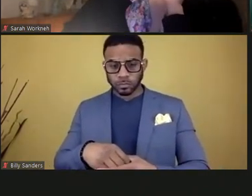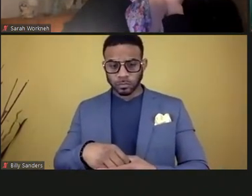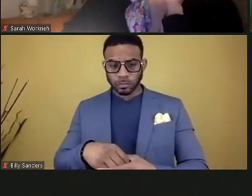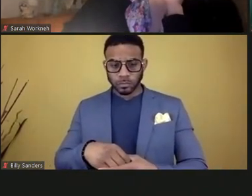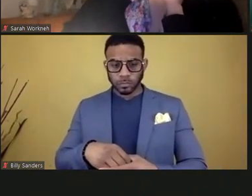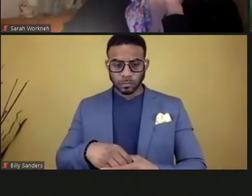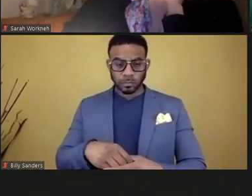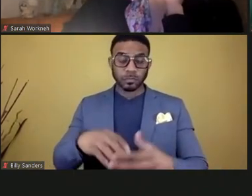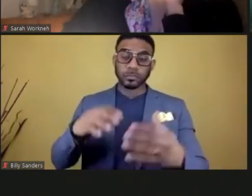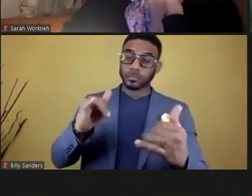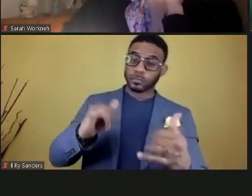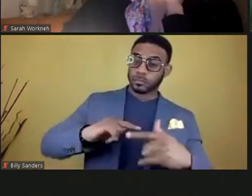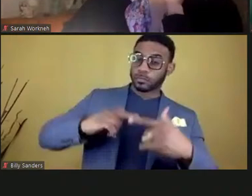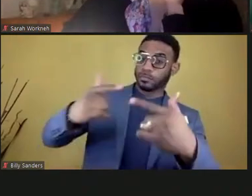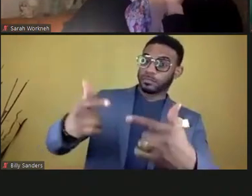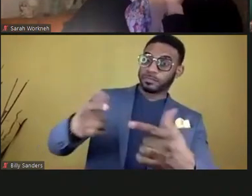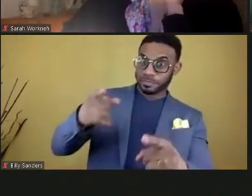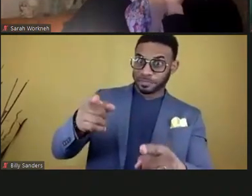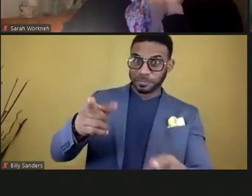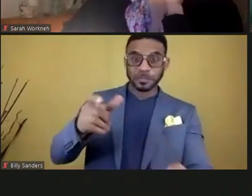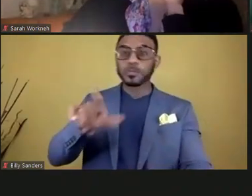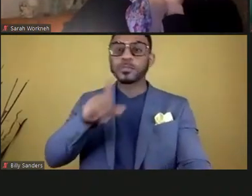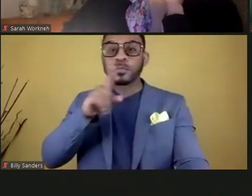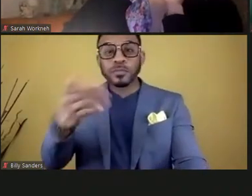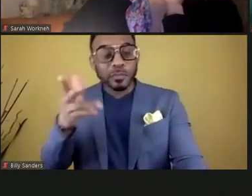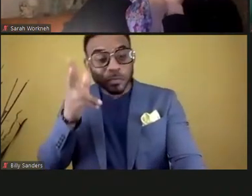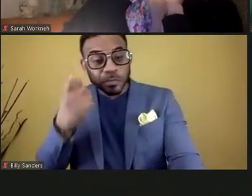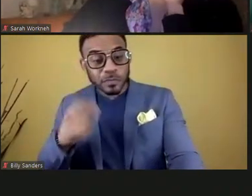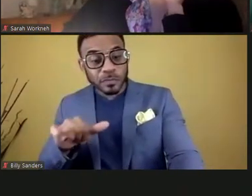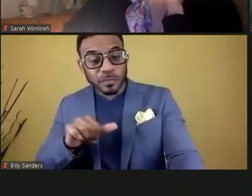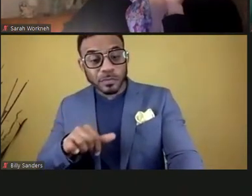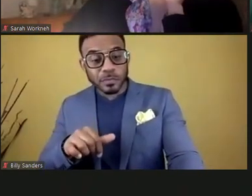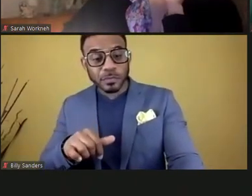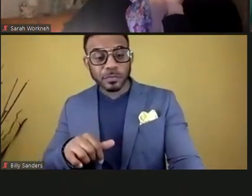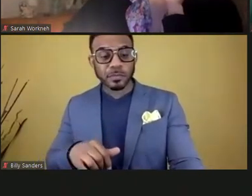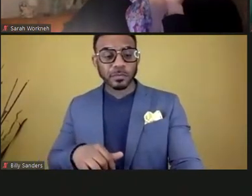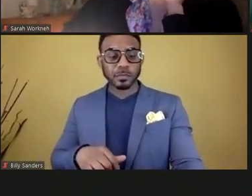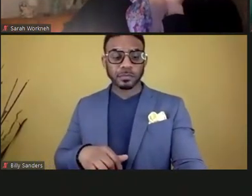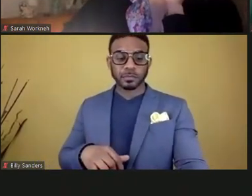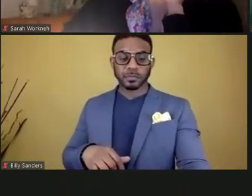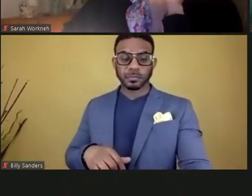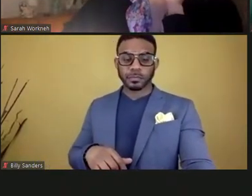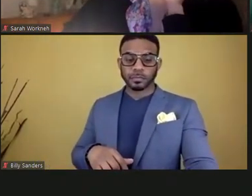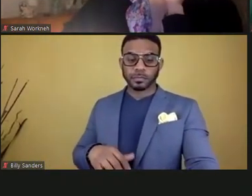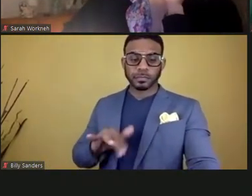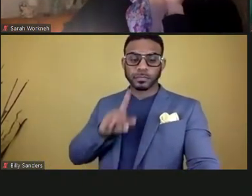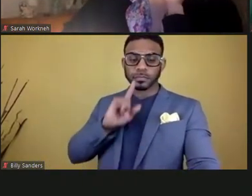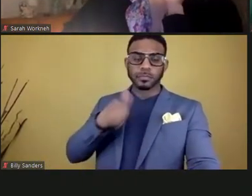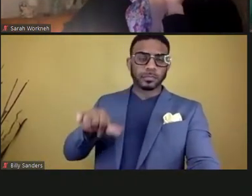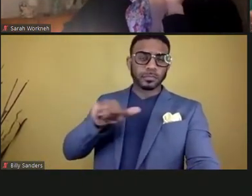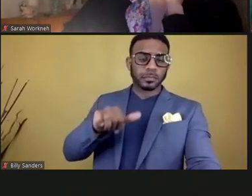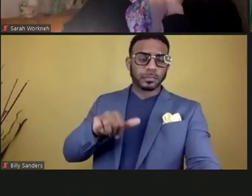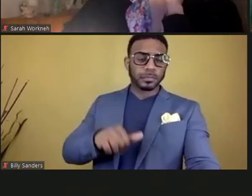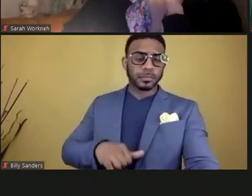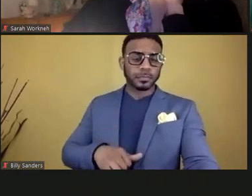And so now I'm turning it back to you. What are you hearing from each other, and how do you want to respond to one another?